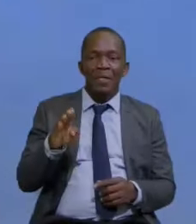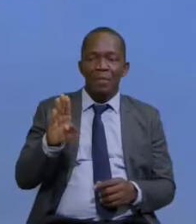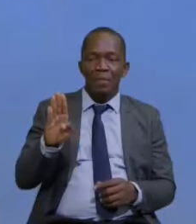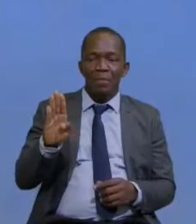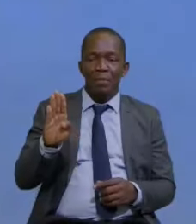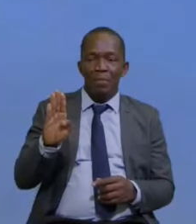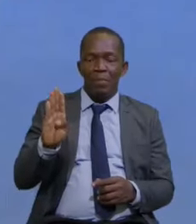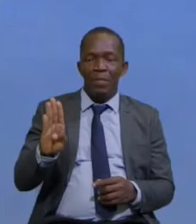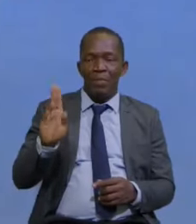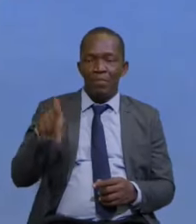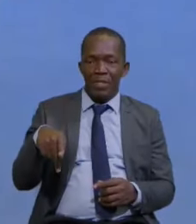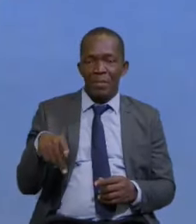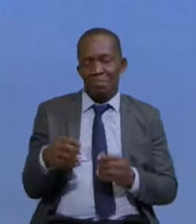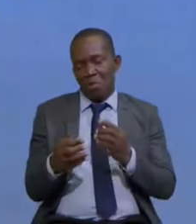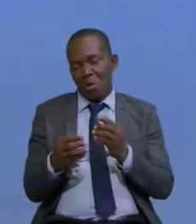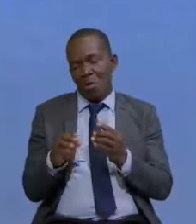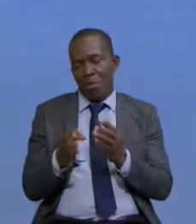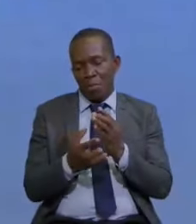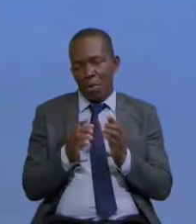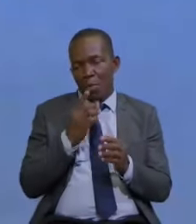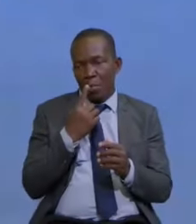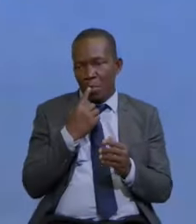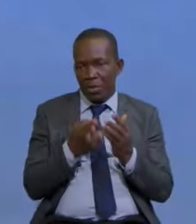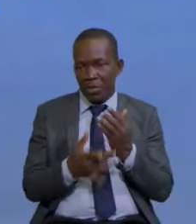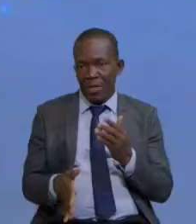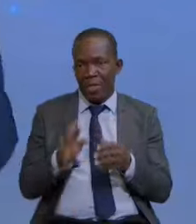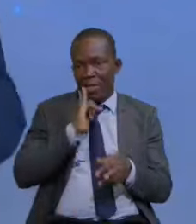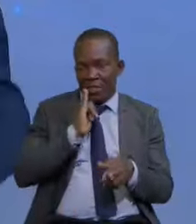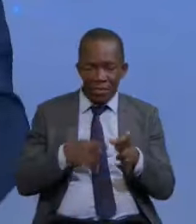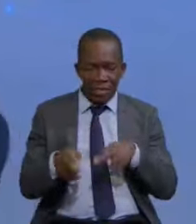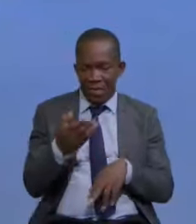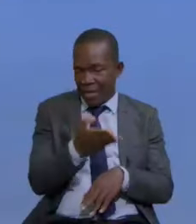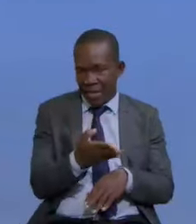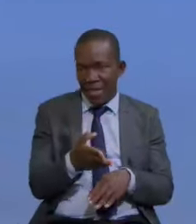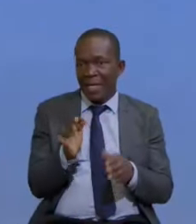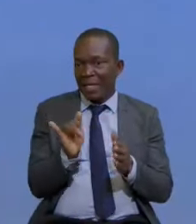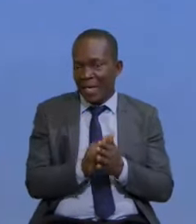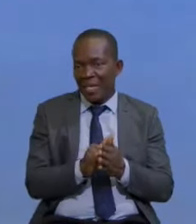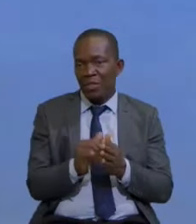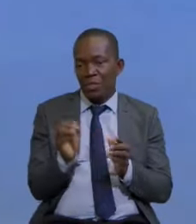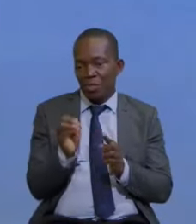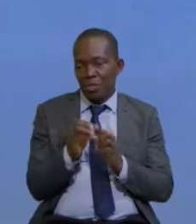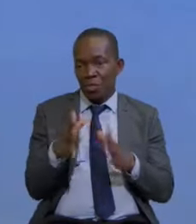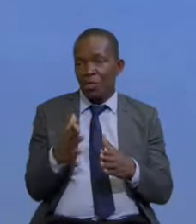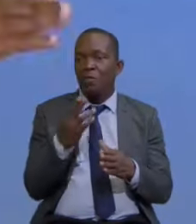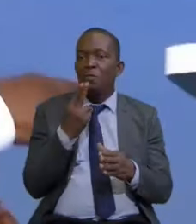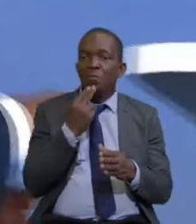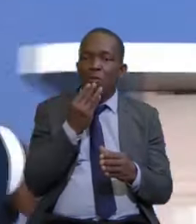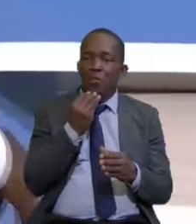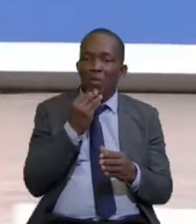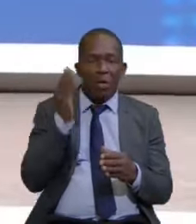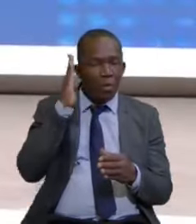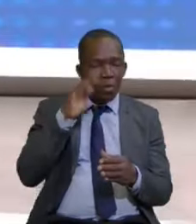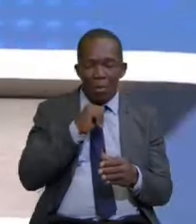one, that diabetes reigning there, was it get up, and you have to get up, run to the